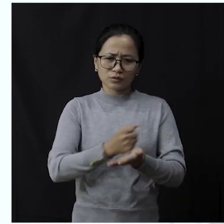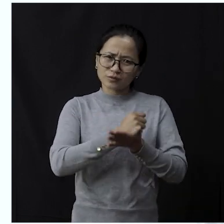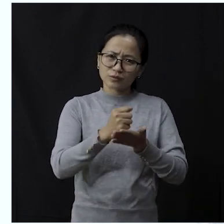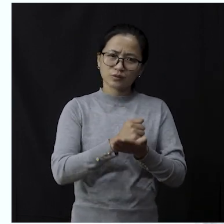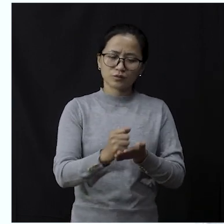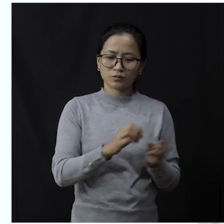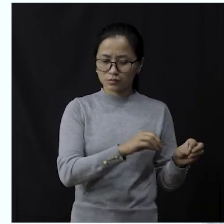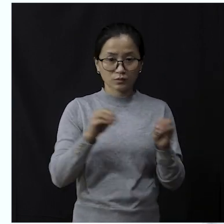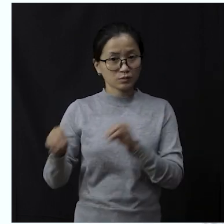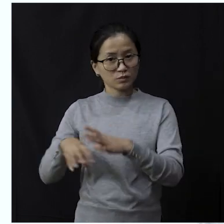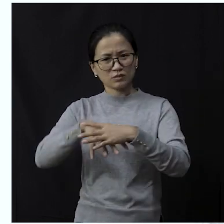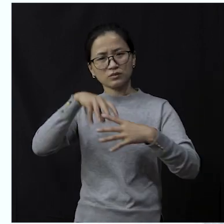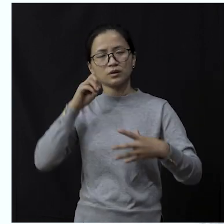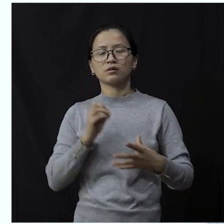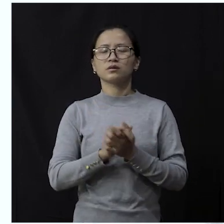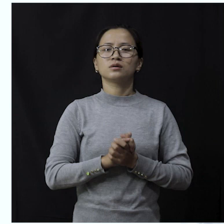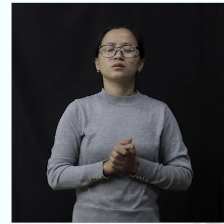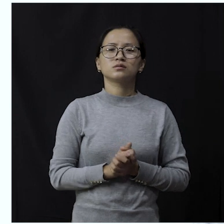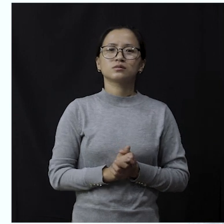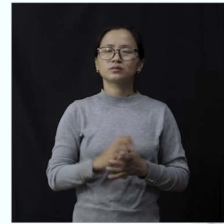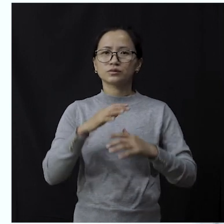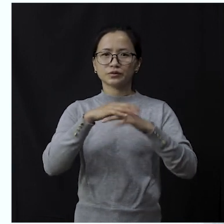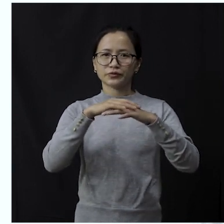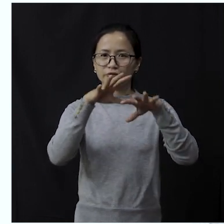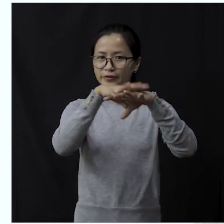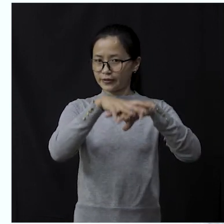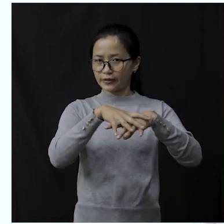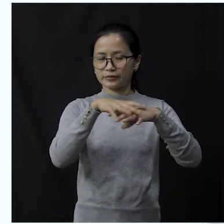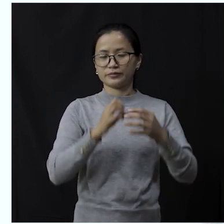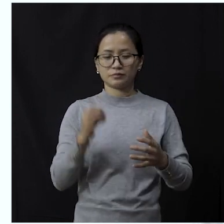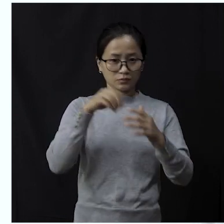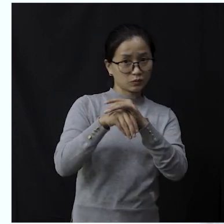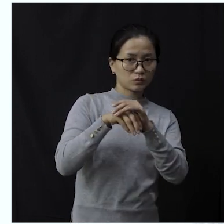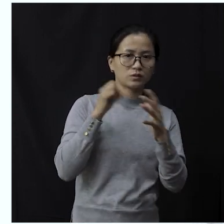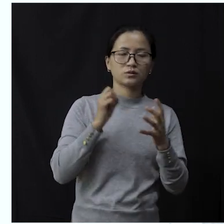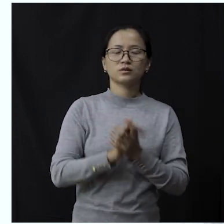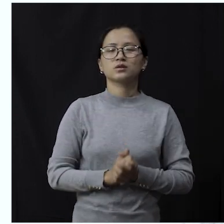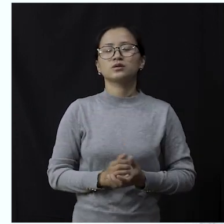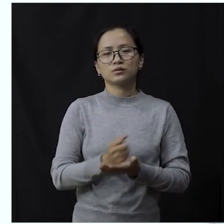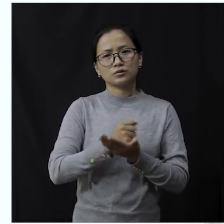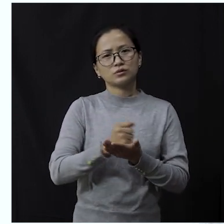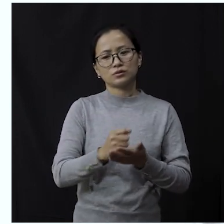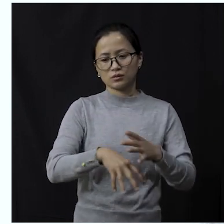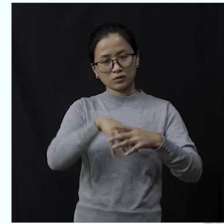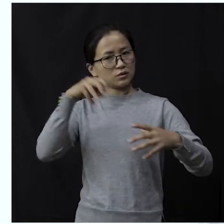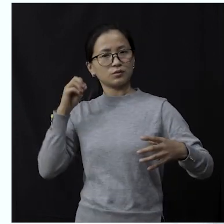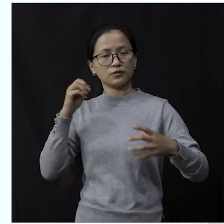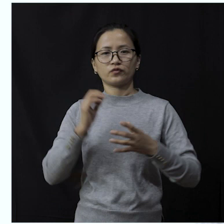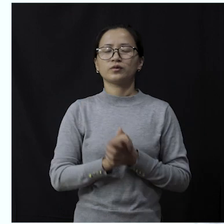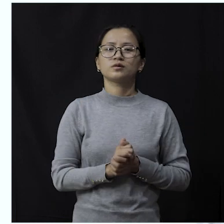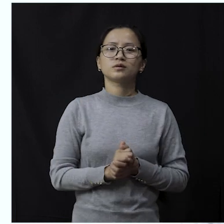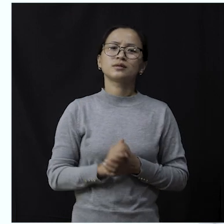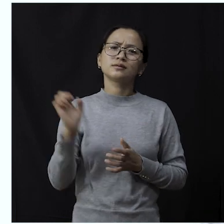try to move out of that. If someone traps you in a net, imagine. I'm sure you will wriggle yourself. You will try to come out of that.